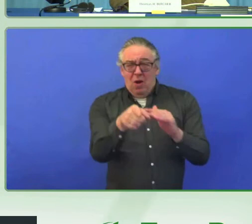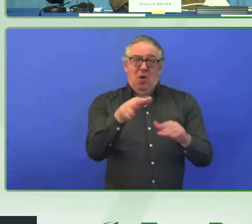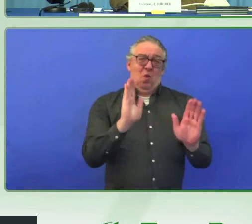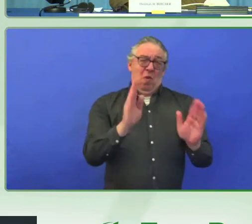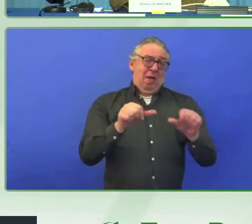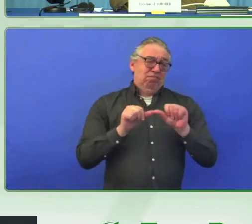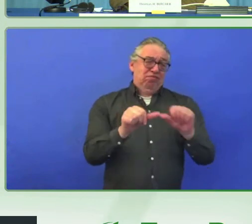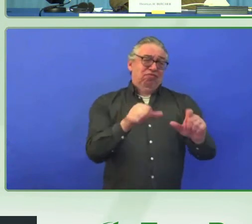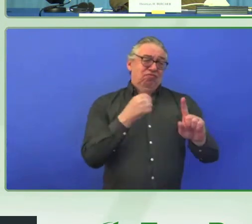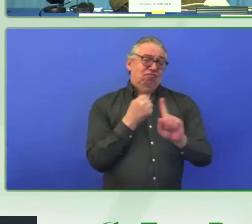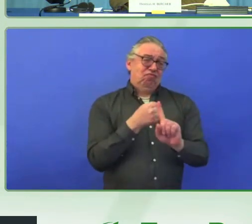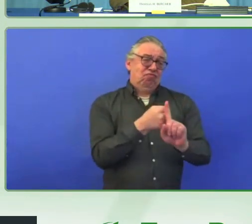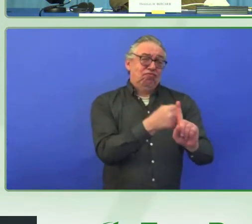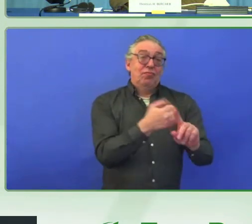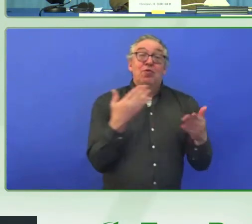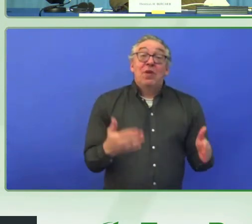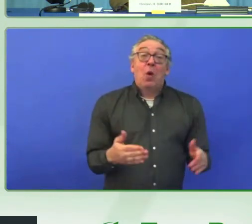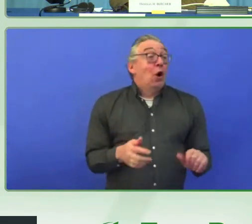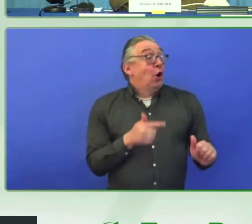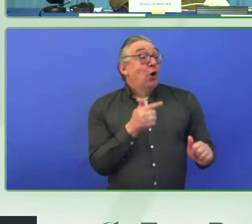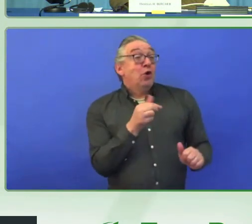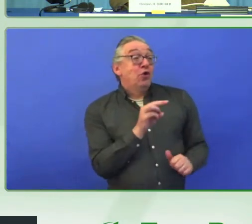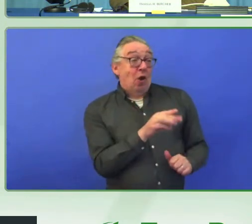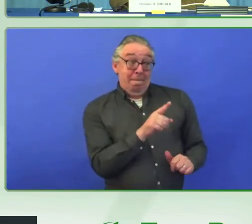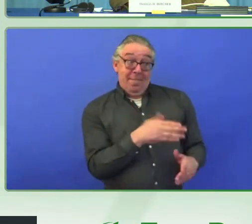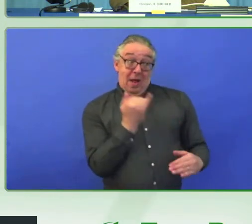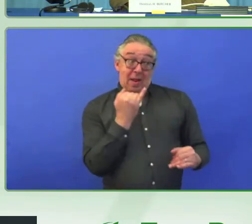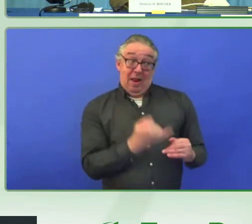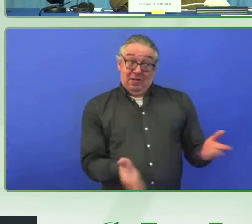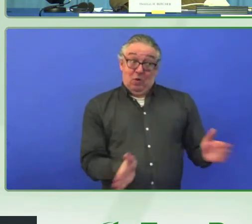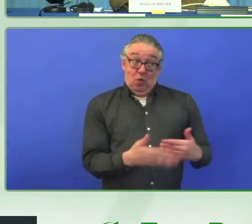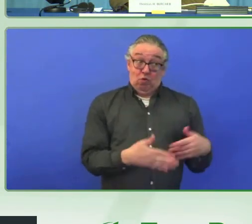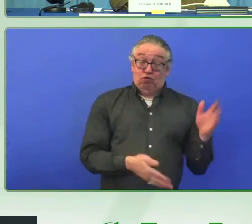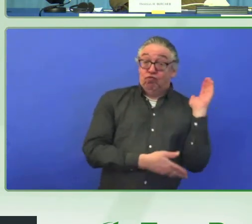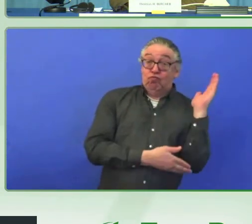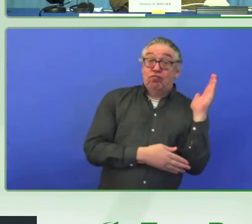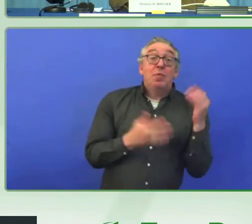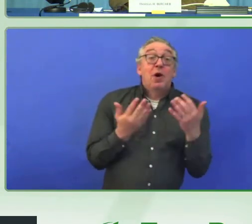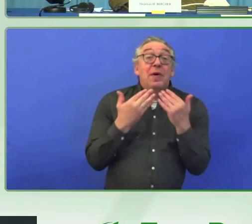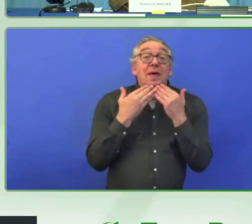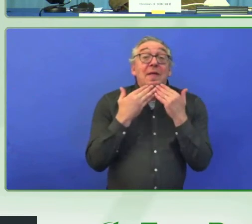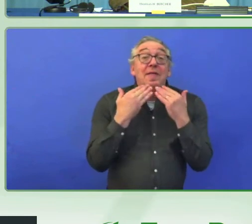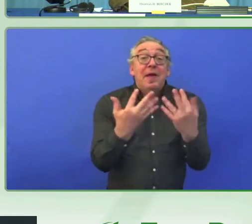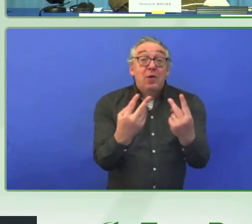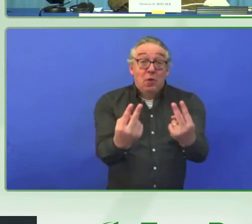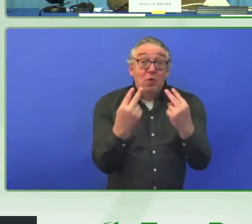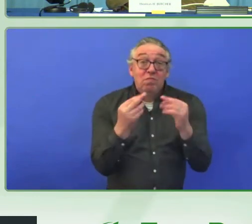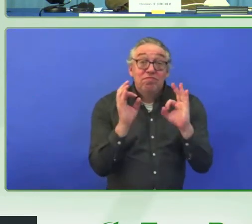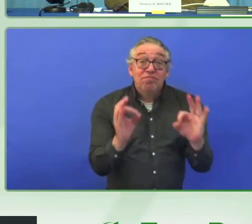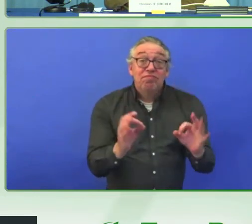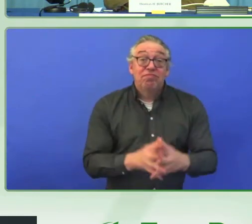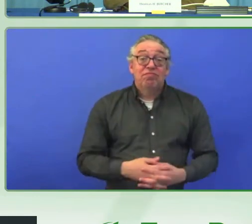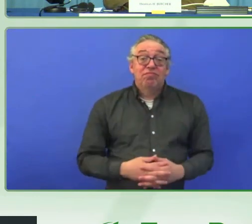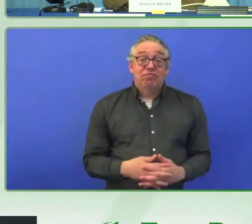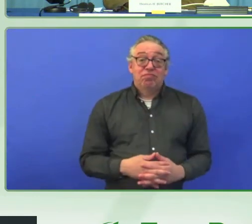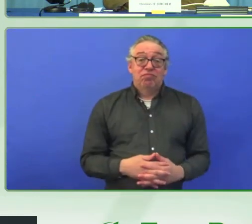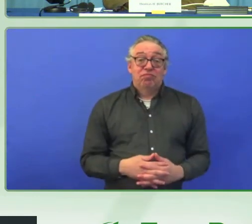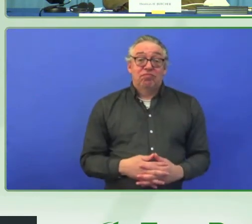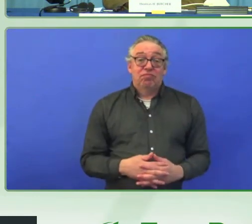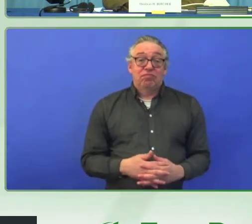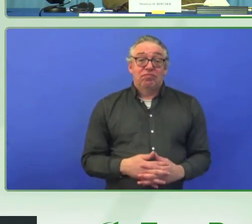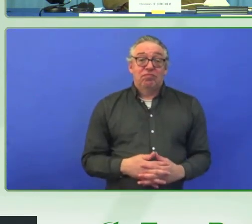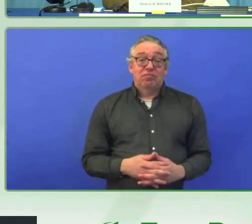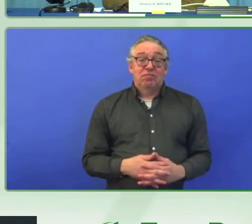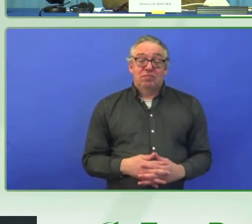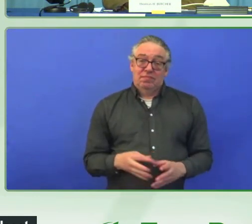final remarks, but thanks again to everybody here in this session. Thank you. Jürgen, thank you very much, and I would like to